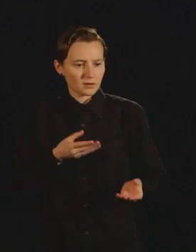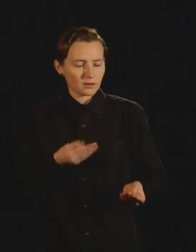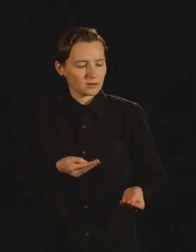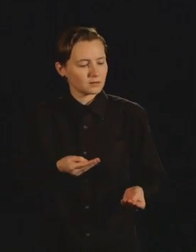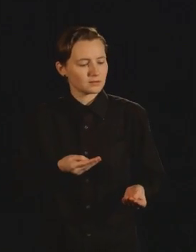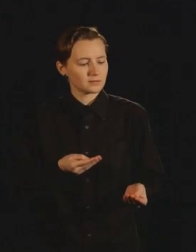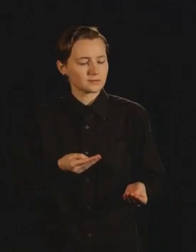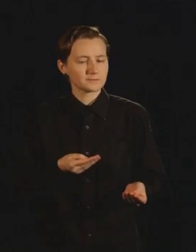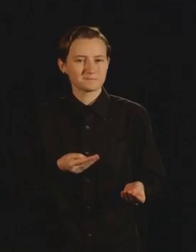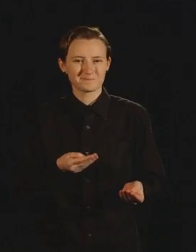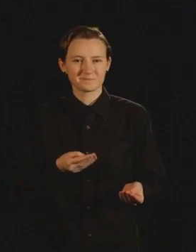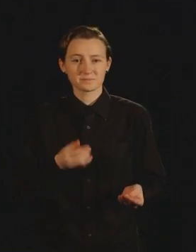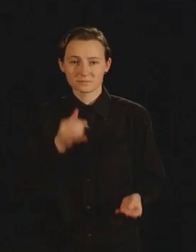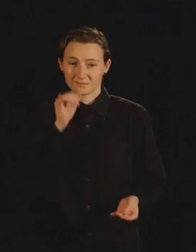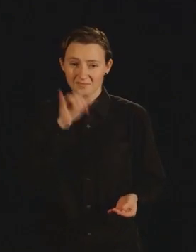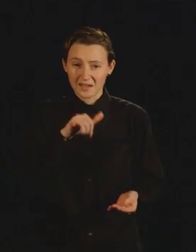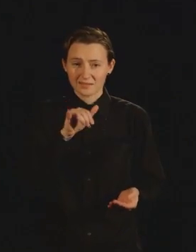nurturing.